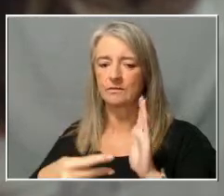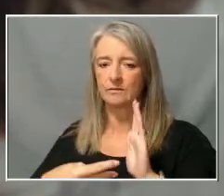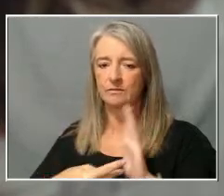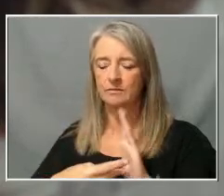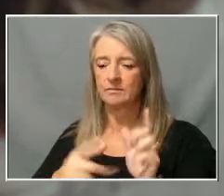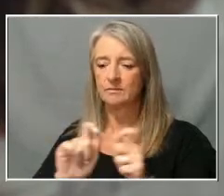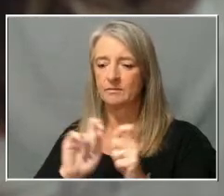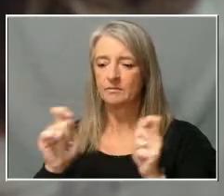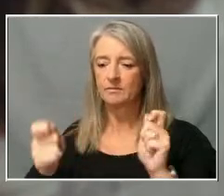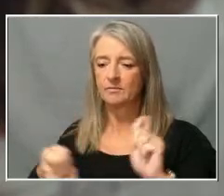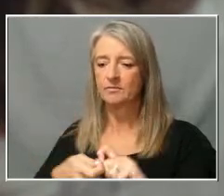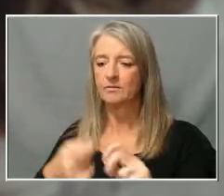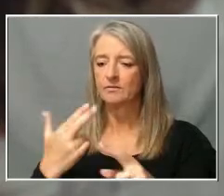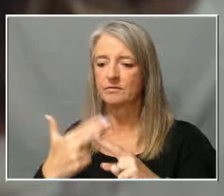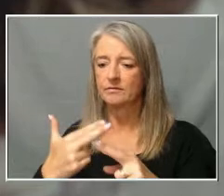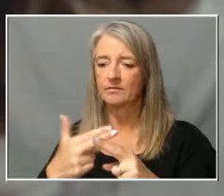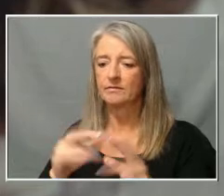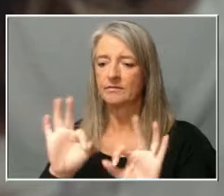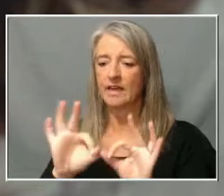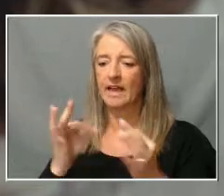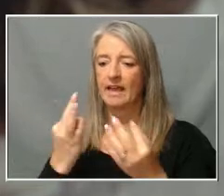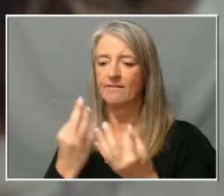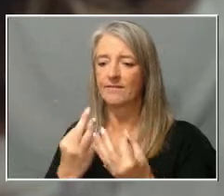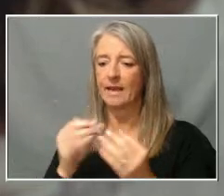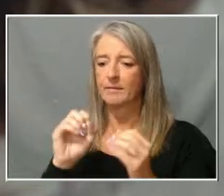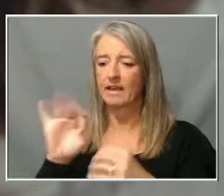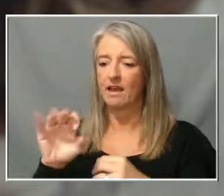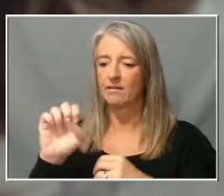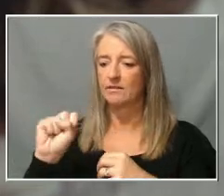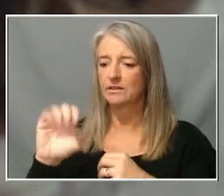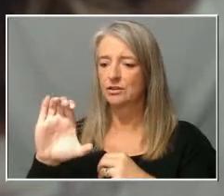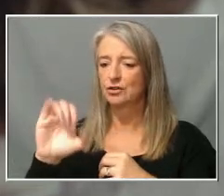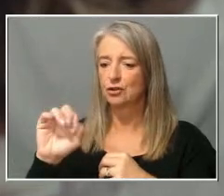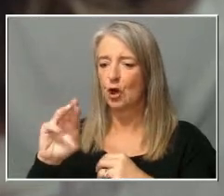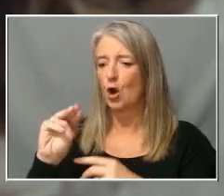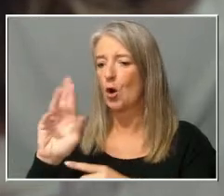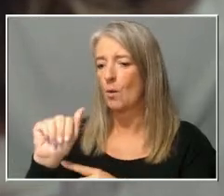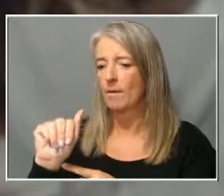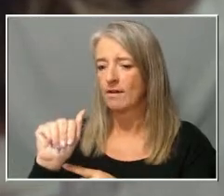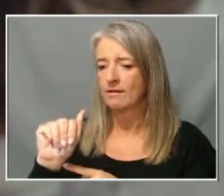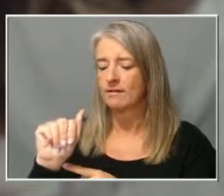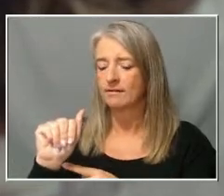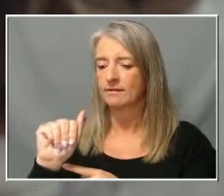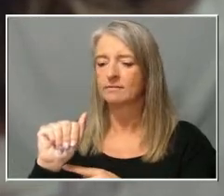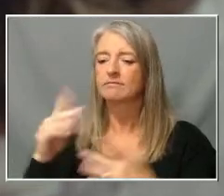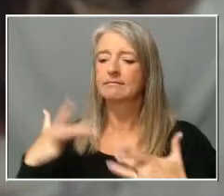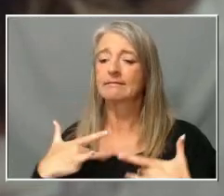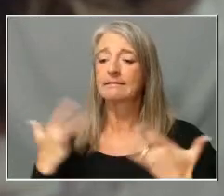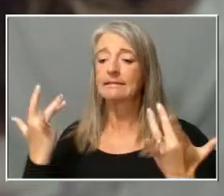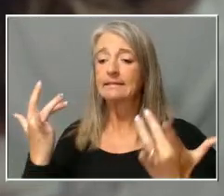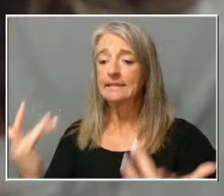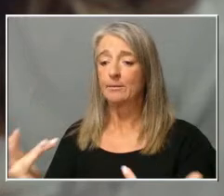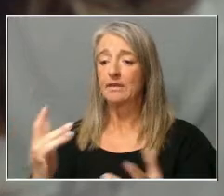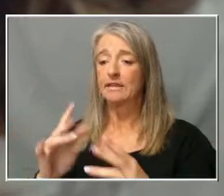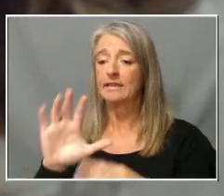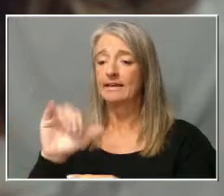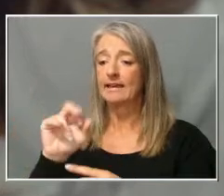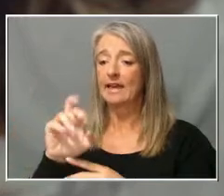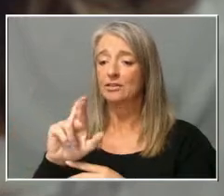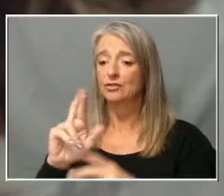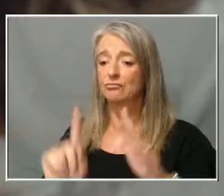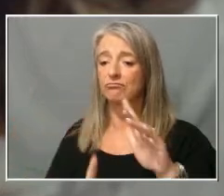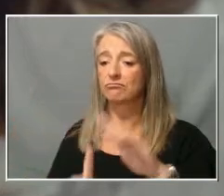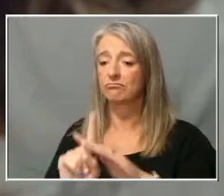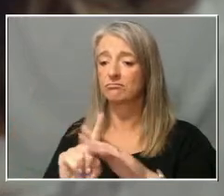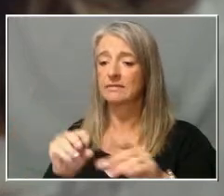we call it a family of sarcomas, or the Ewing's family of sarcomas. So while typically it's a cancer that arises in the